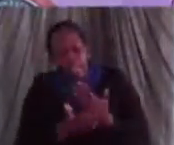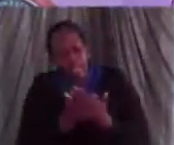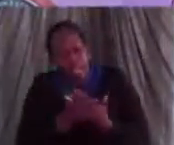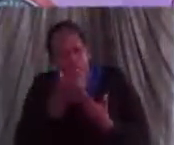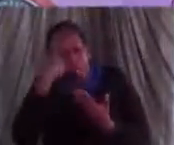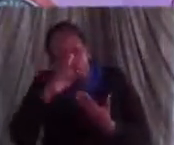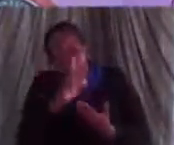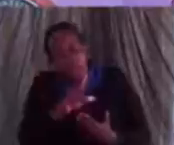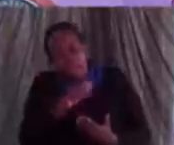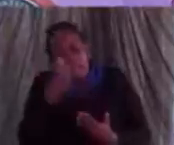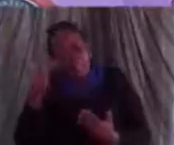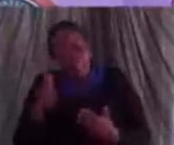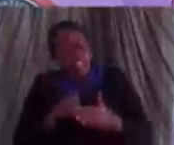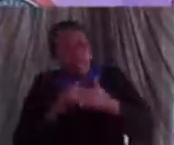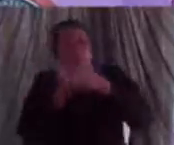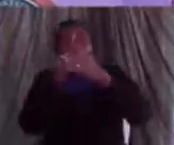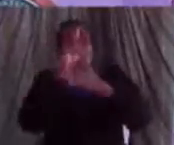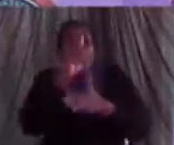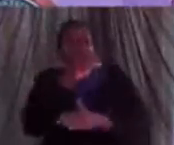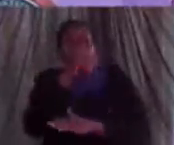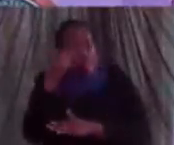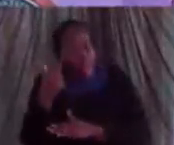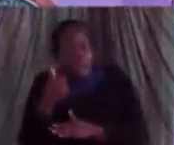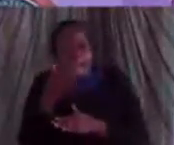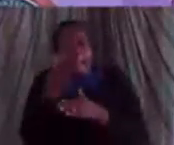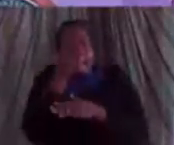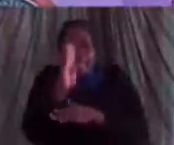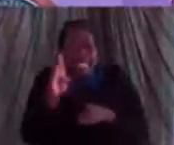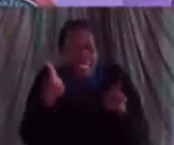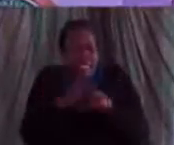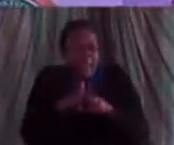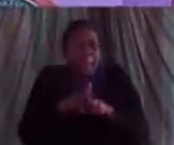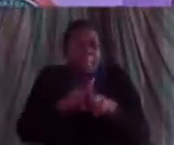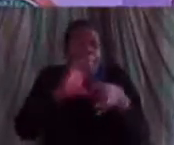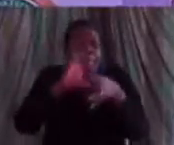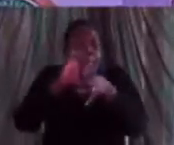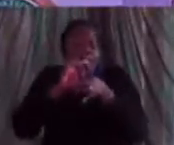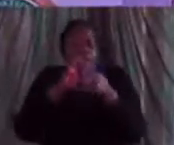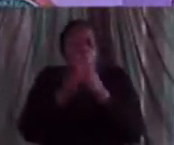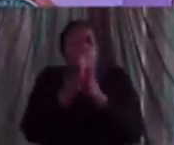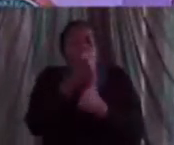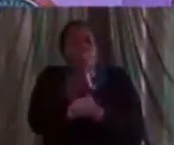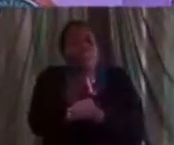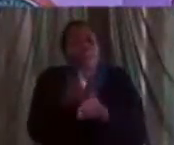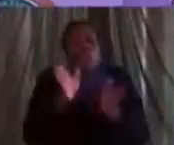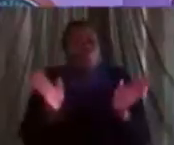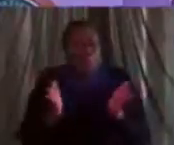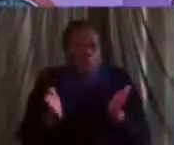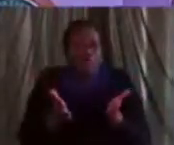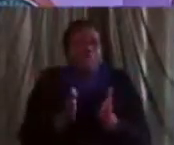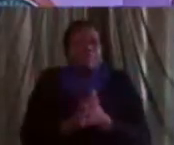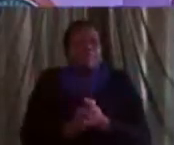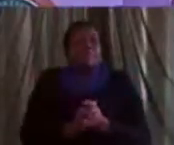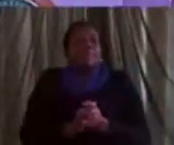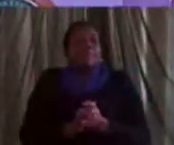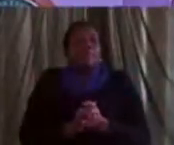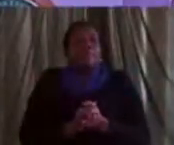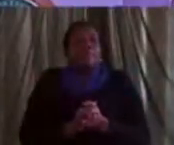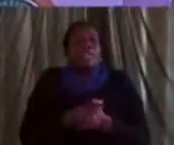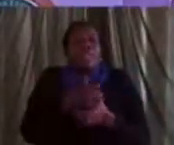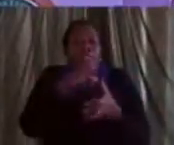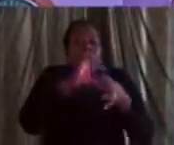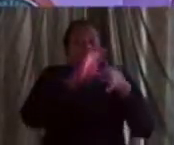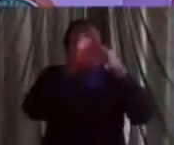each other, be a party or a partner to them insofar as their welfare is concerned, insofar as their unity